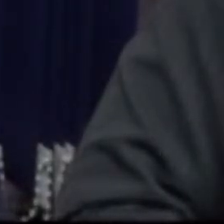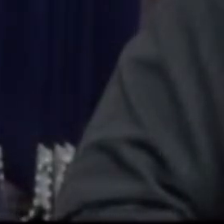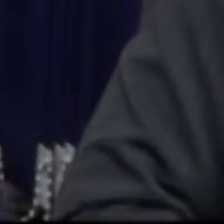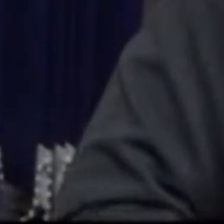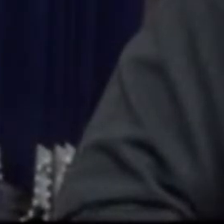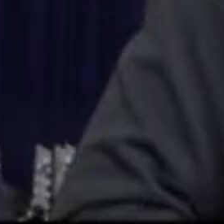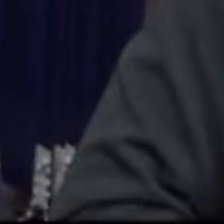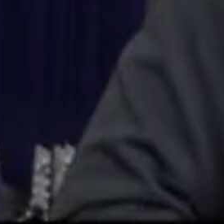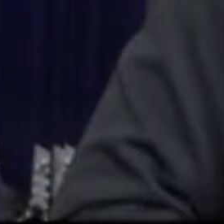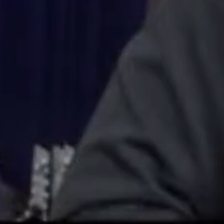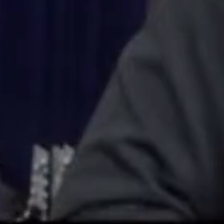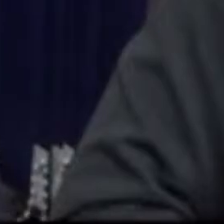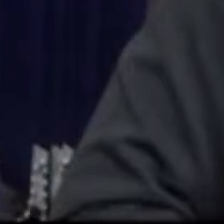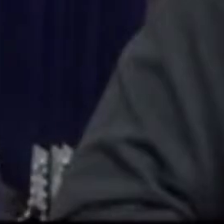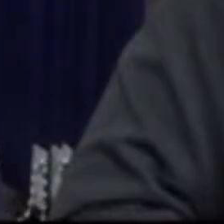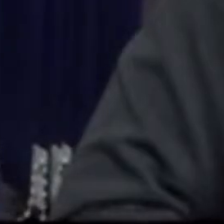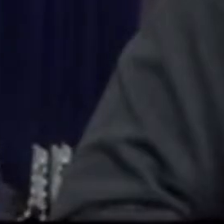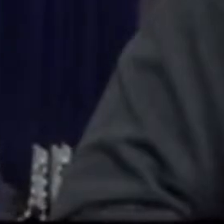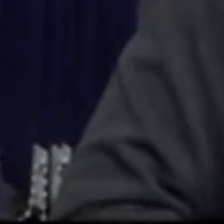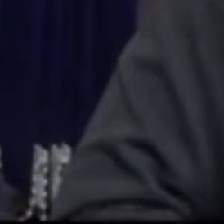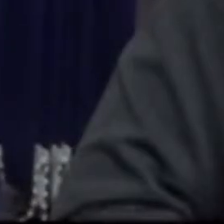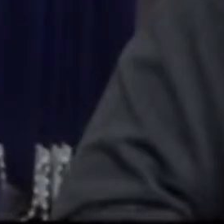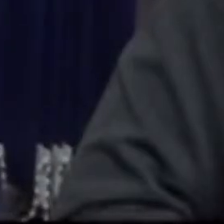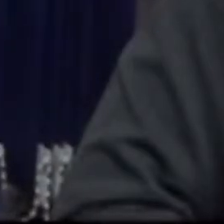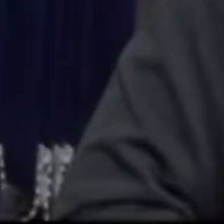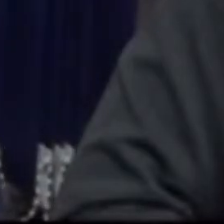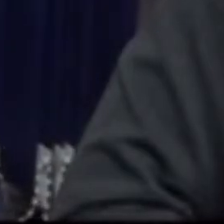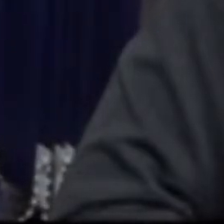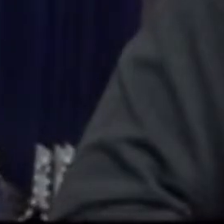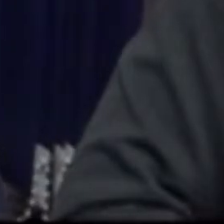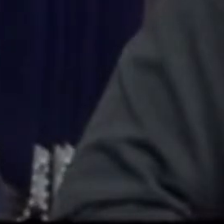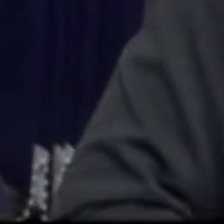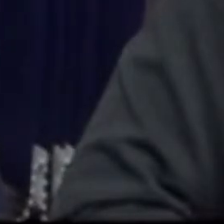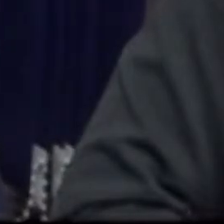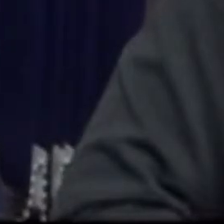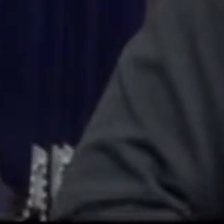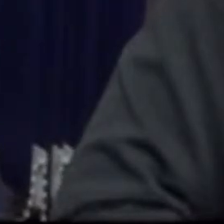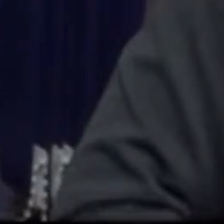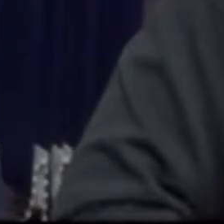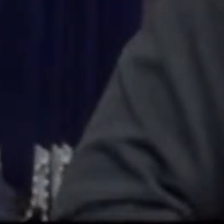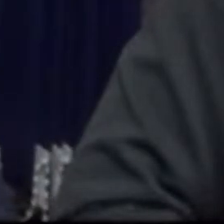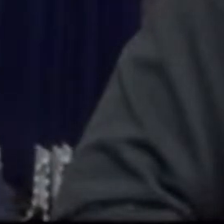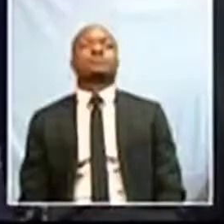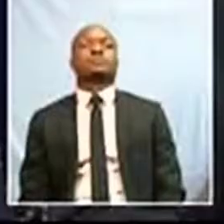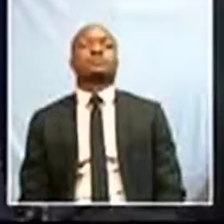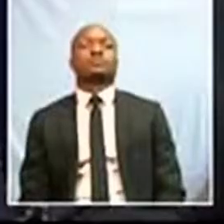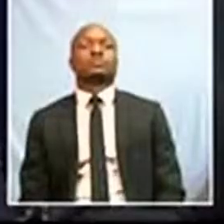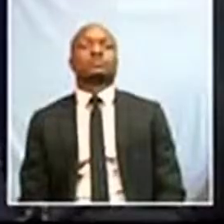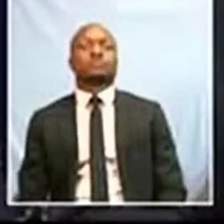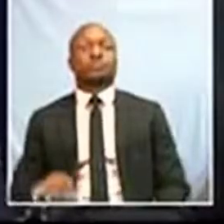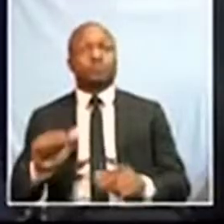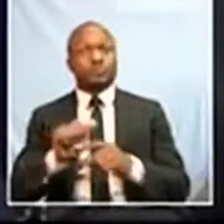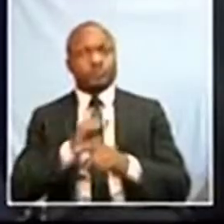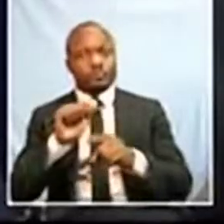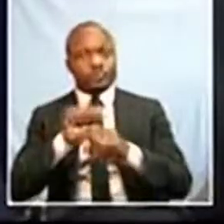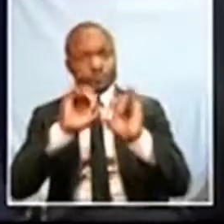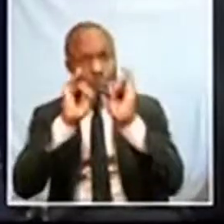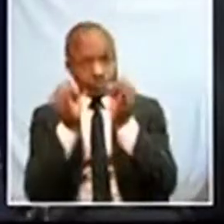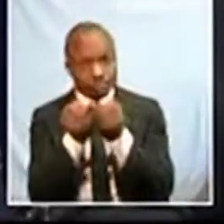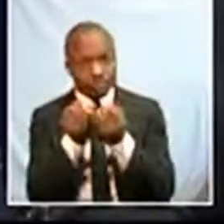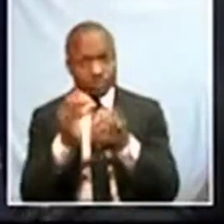to do due diligence of what services we are going to offer, because ultimately, training institutions, they are key